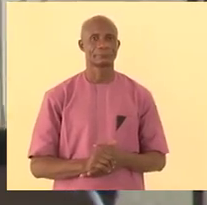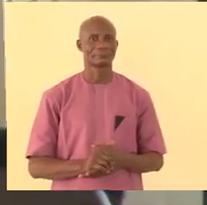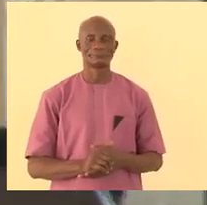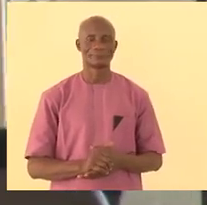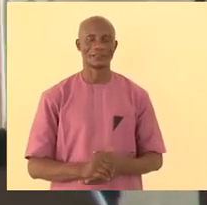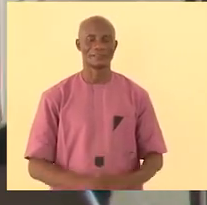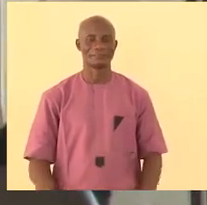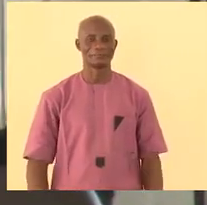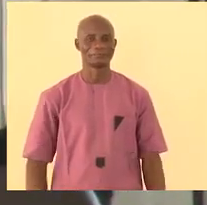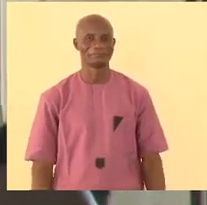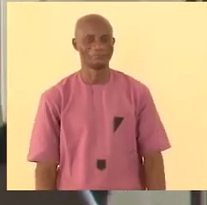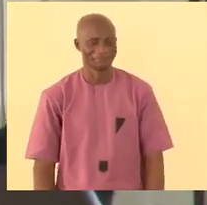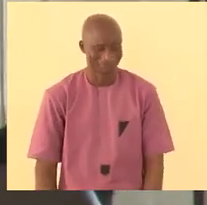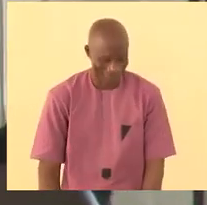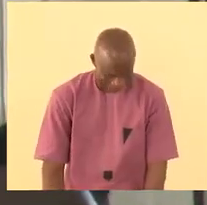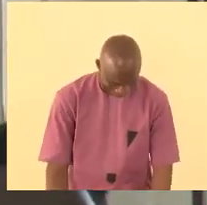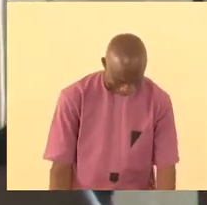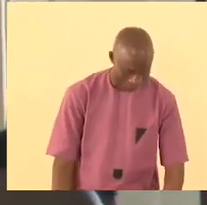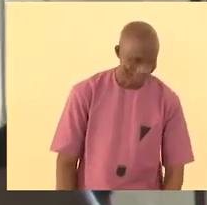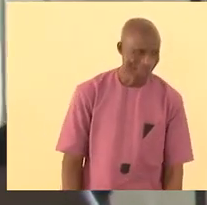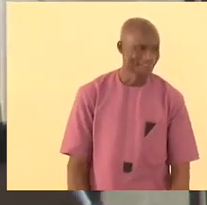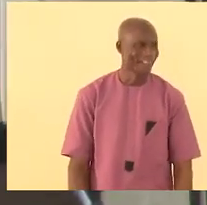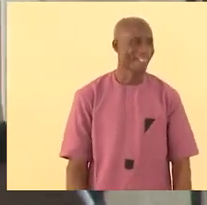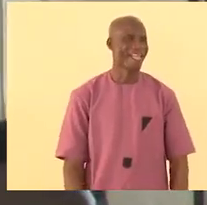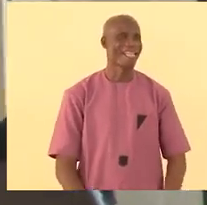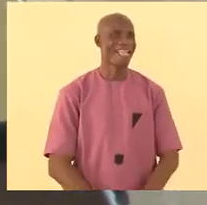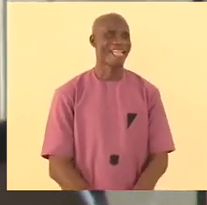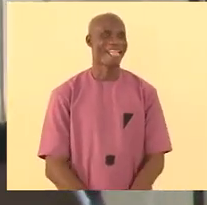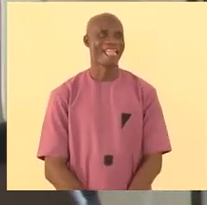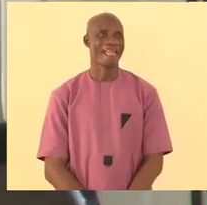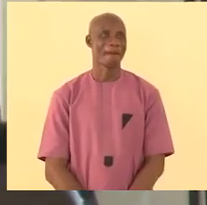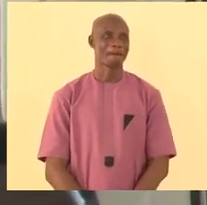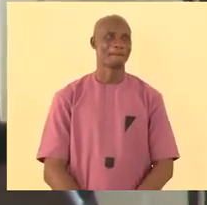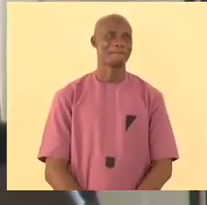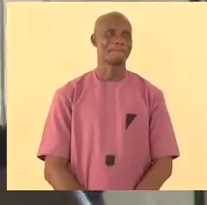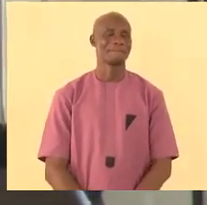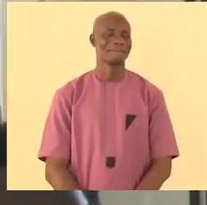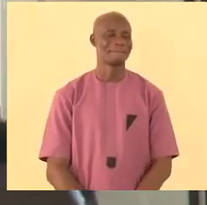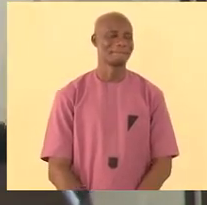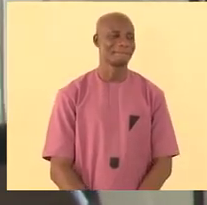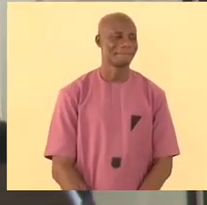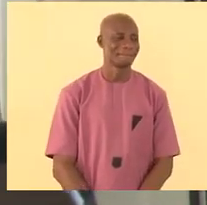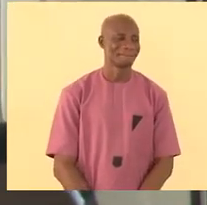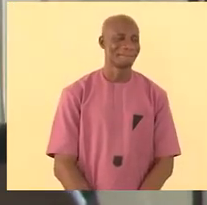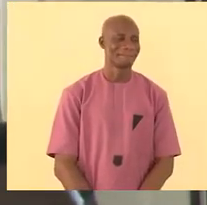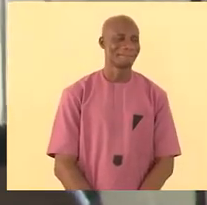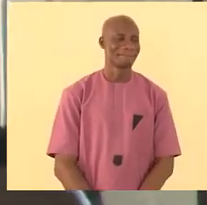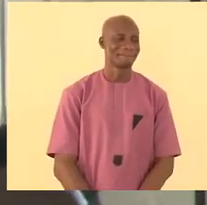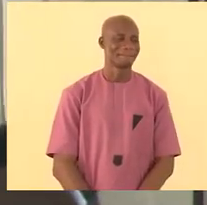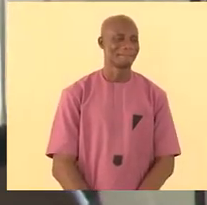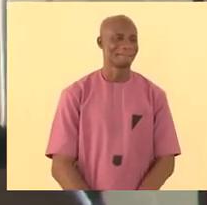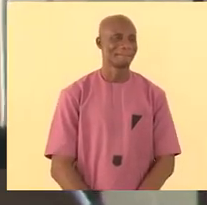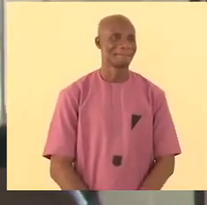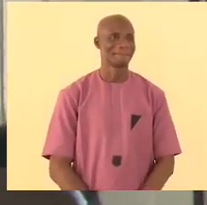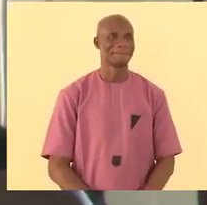question number 4. For me, to remain a good Nigerian Christian,